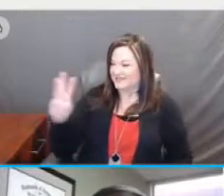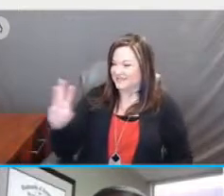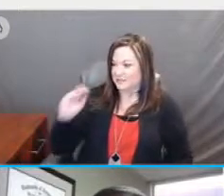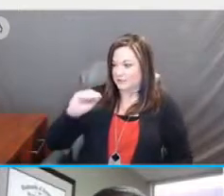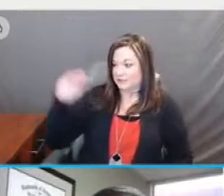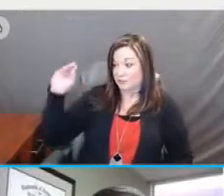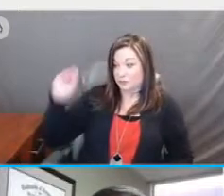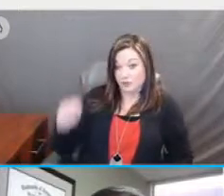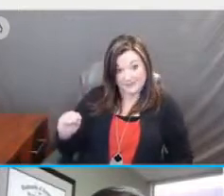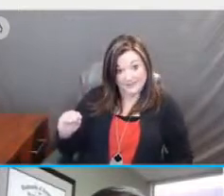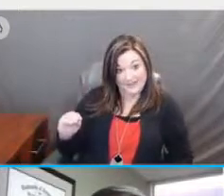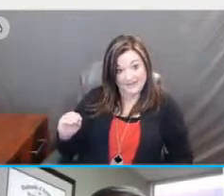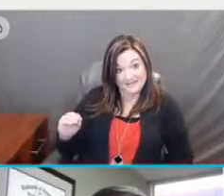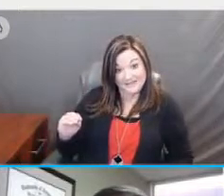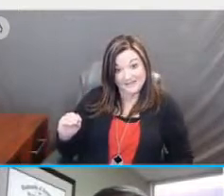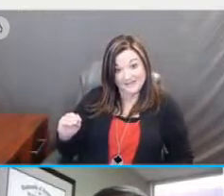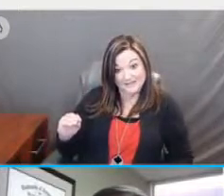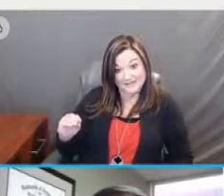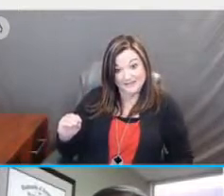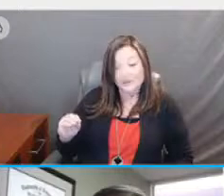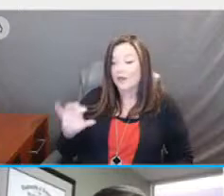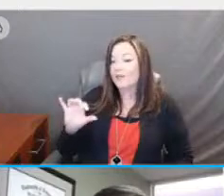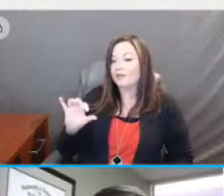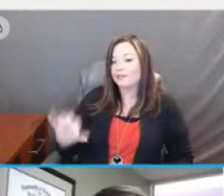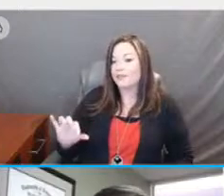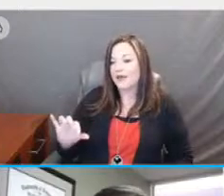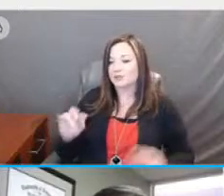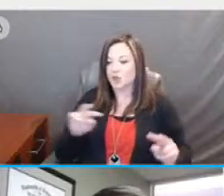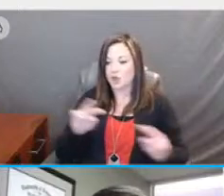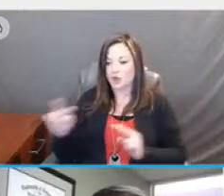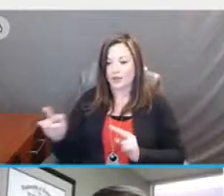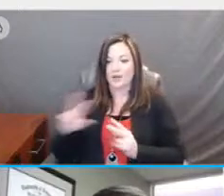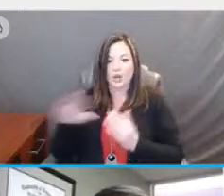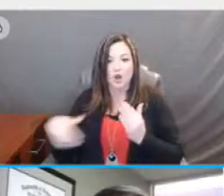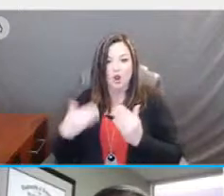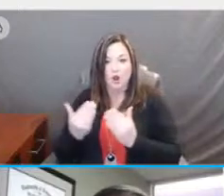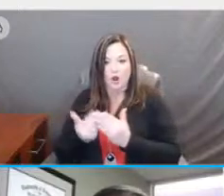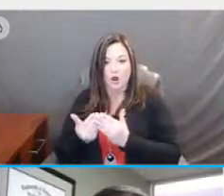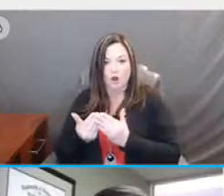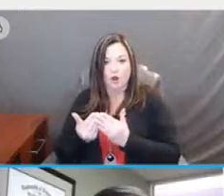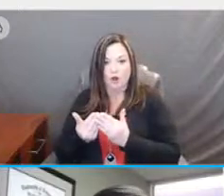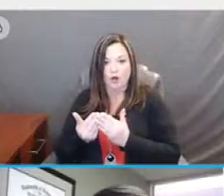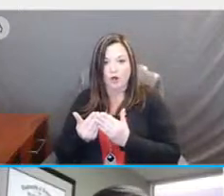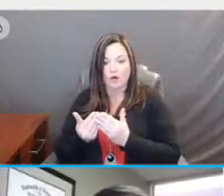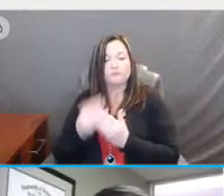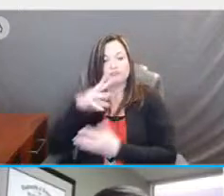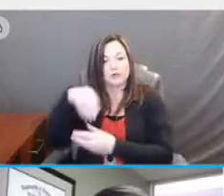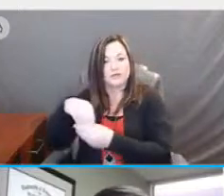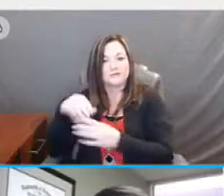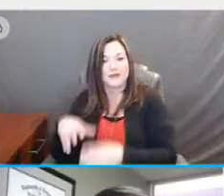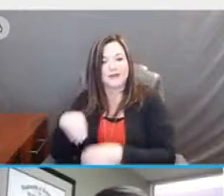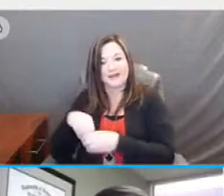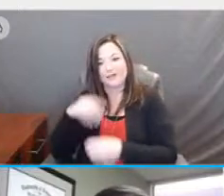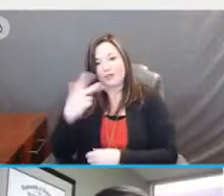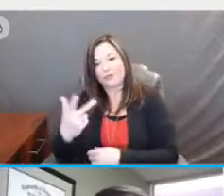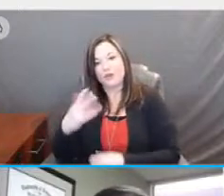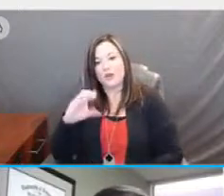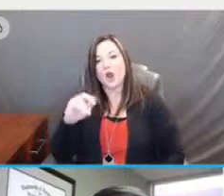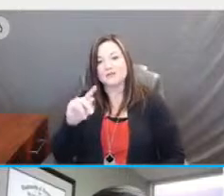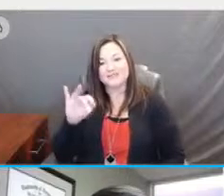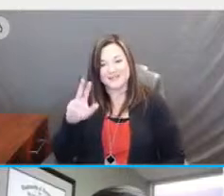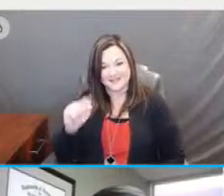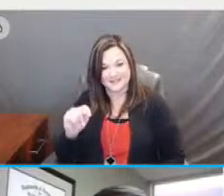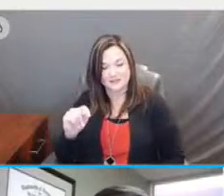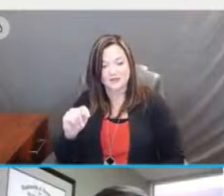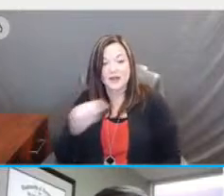66%, that's looking at all comers across 3 continents. So in Africa, South